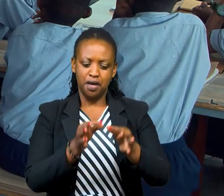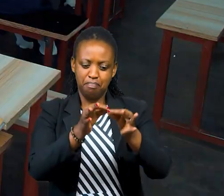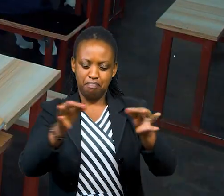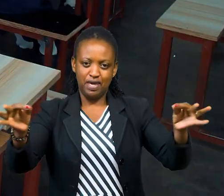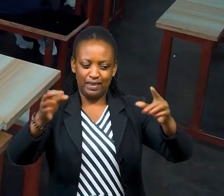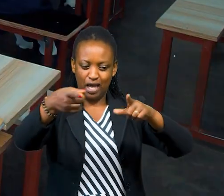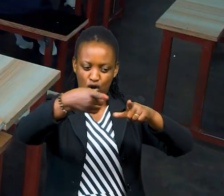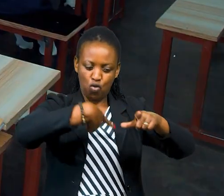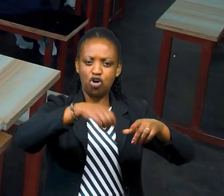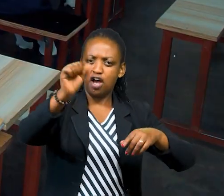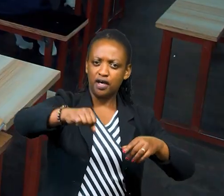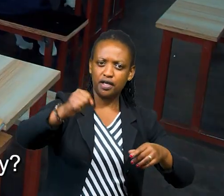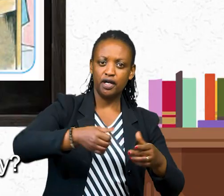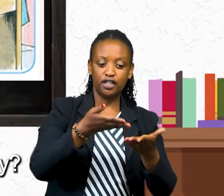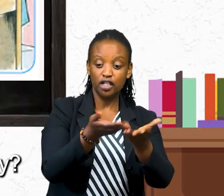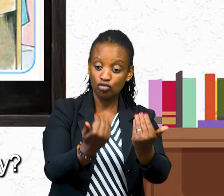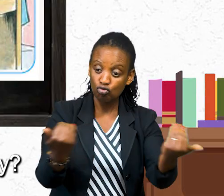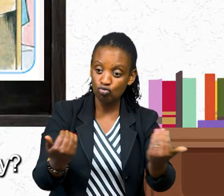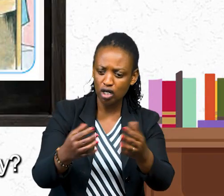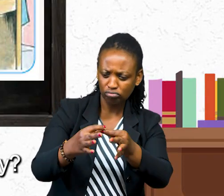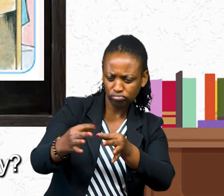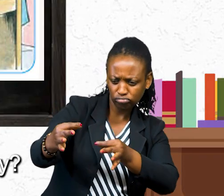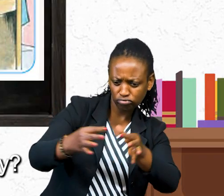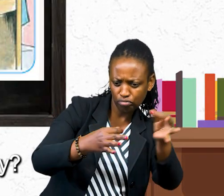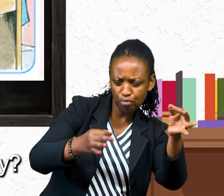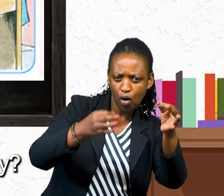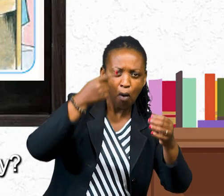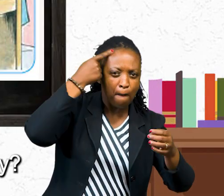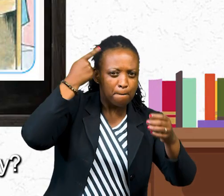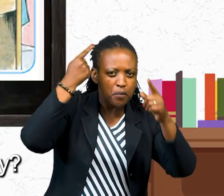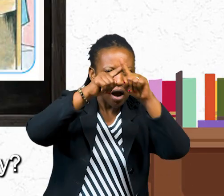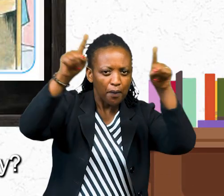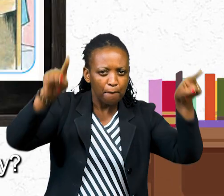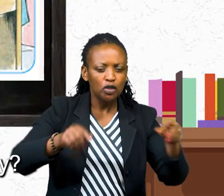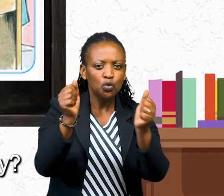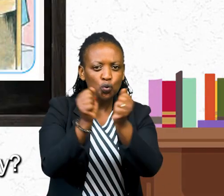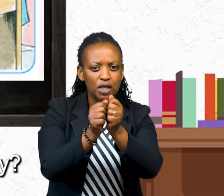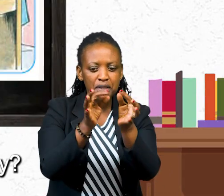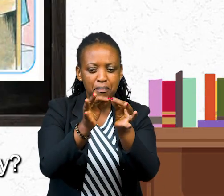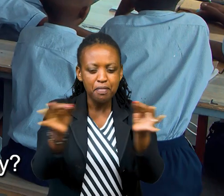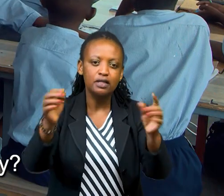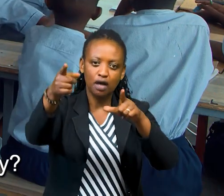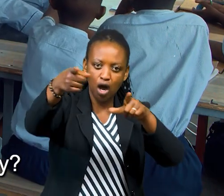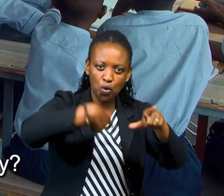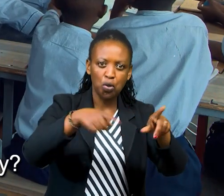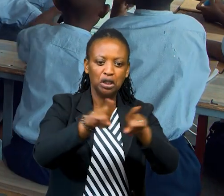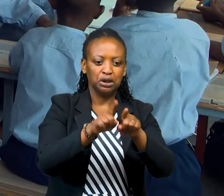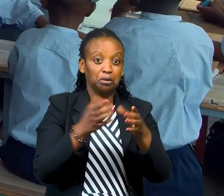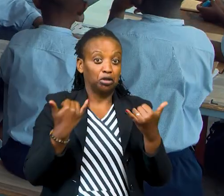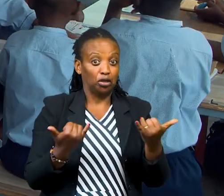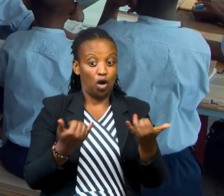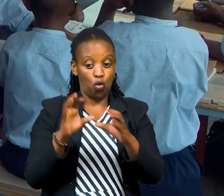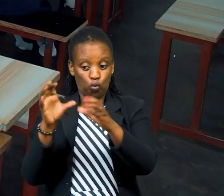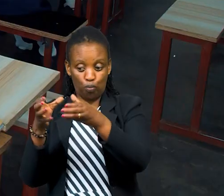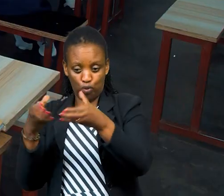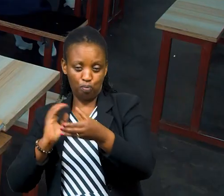ruler. Meter ruler. Yes, so these kids, they are measuring the blackboard with a meter ruler, okay? Like what